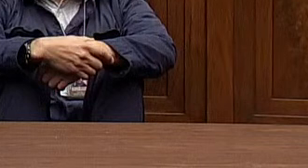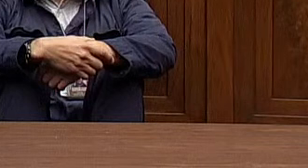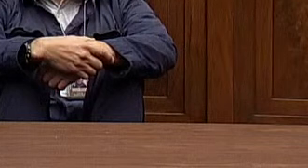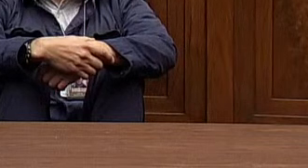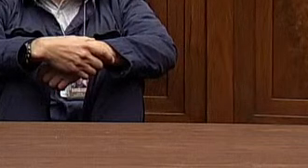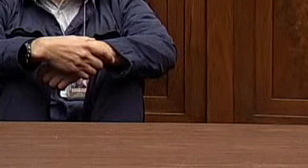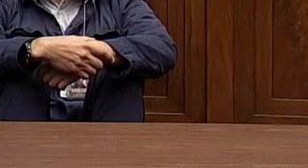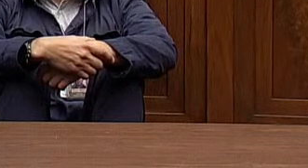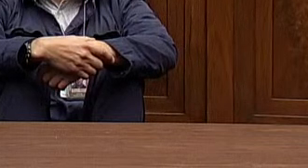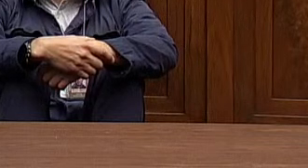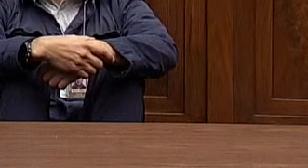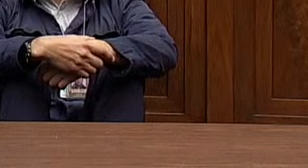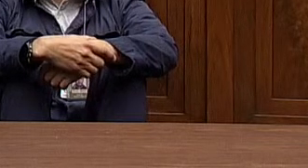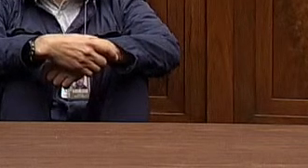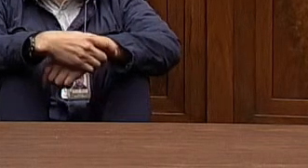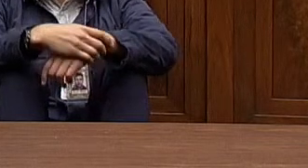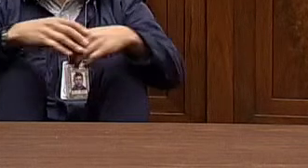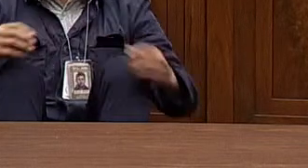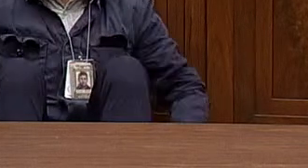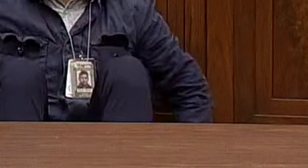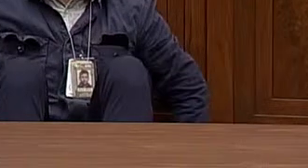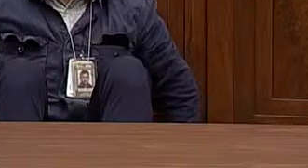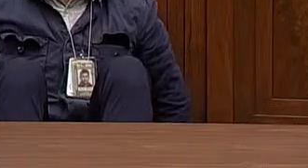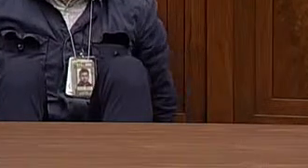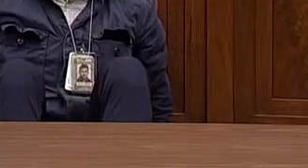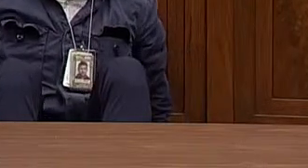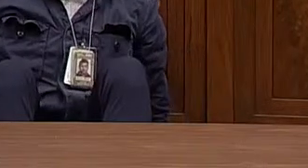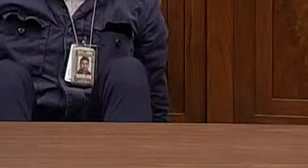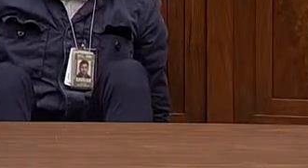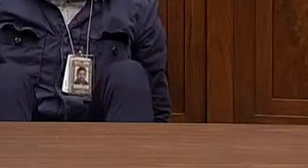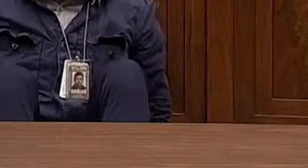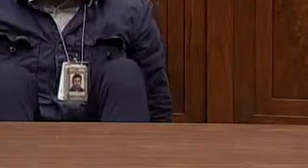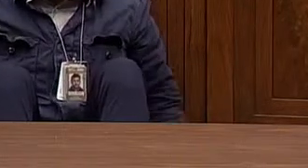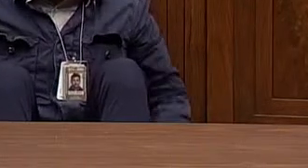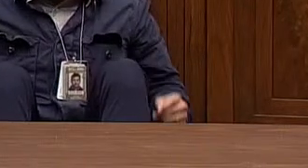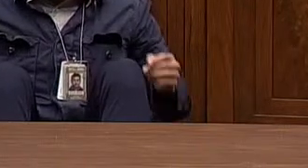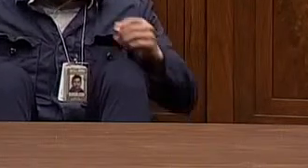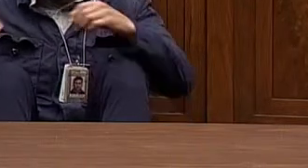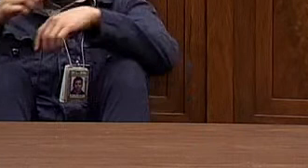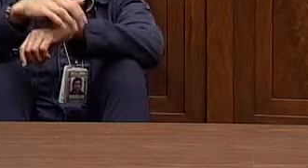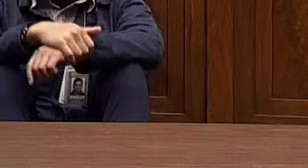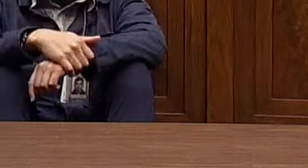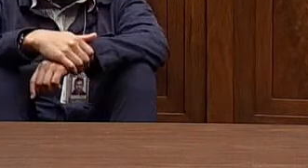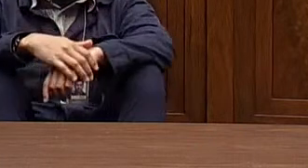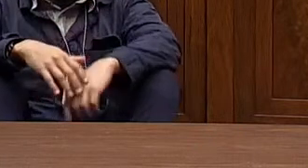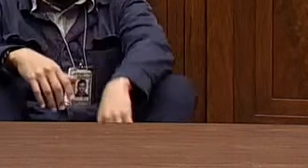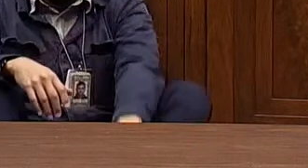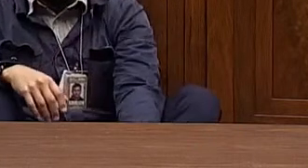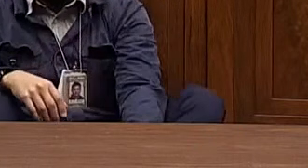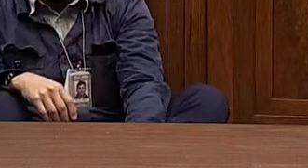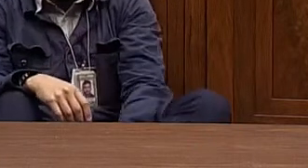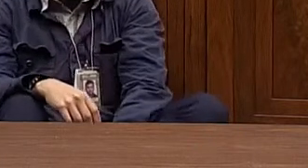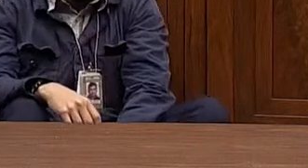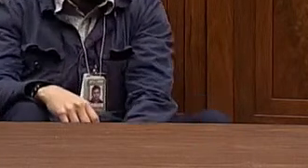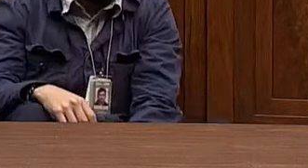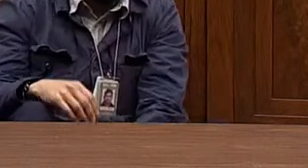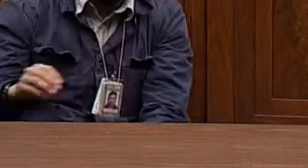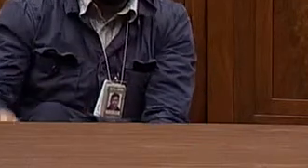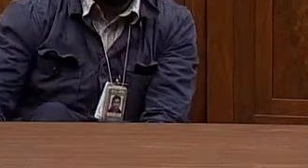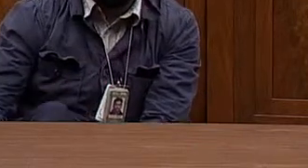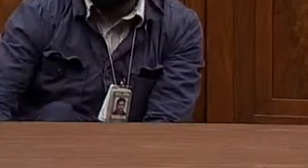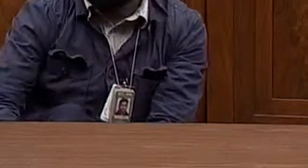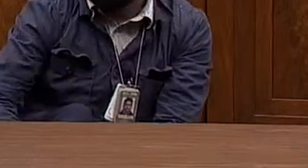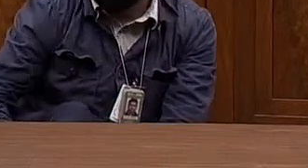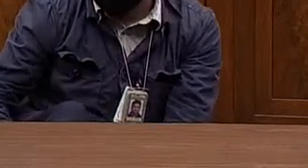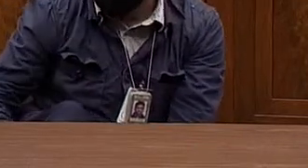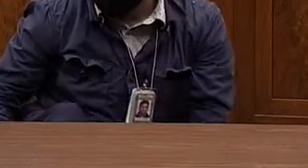Oh, but it gets worse even. D.C. currently relies on hundreds of millions of dollars in federal funding each year.